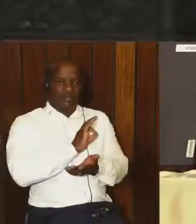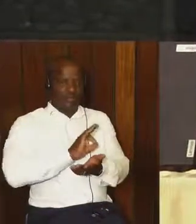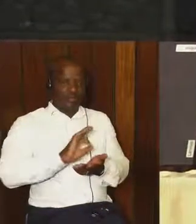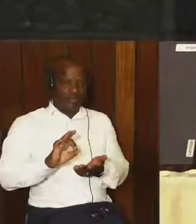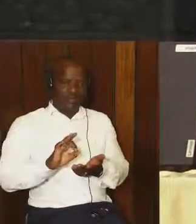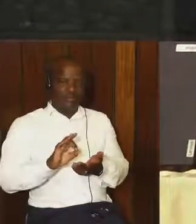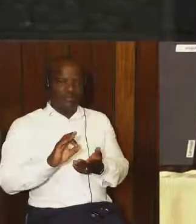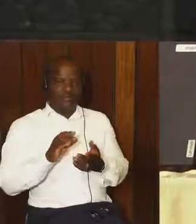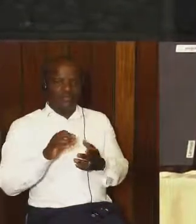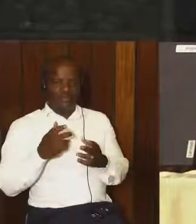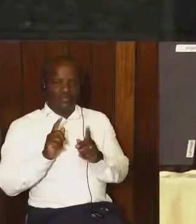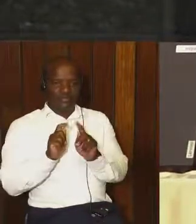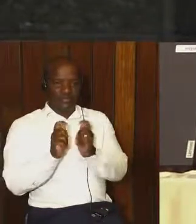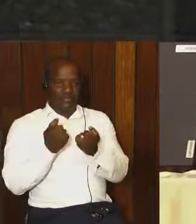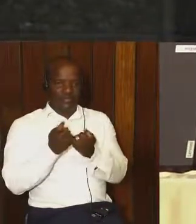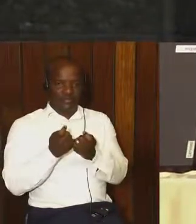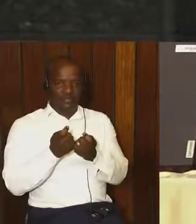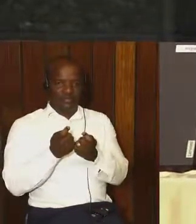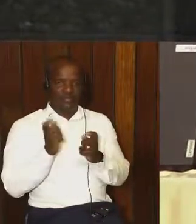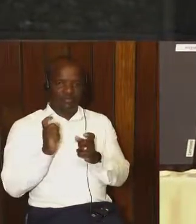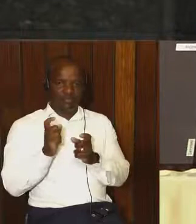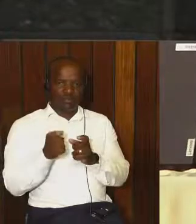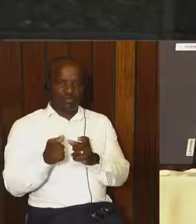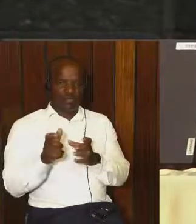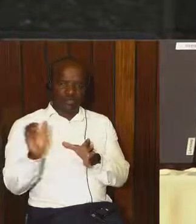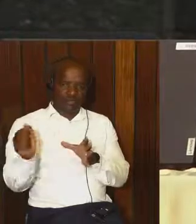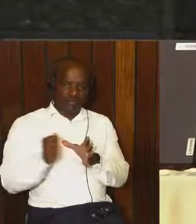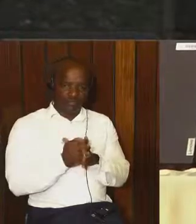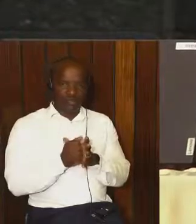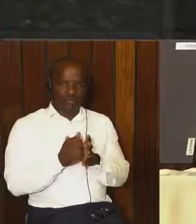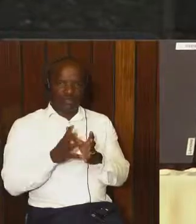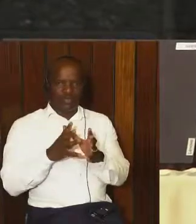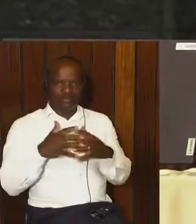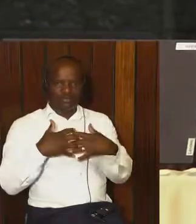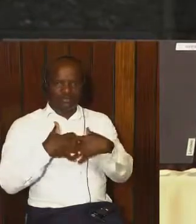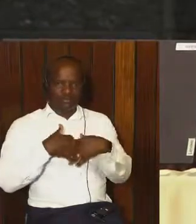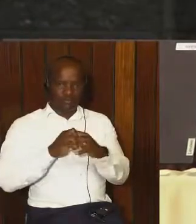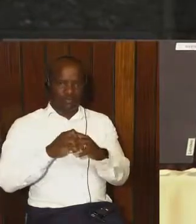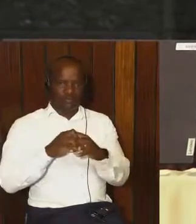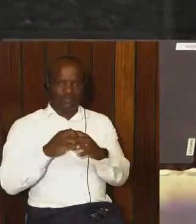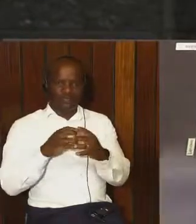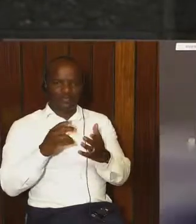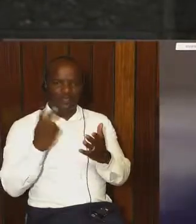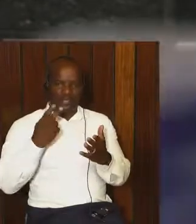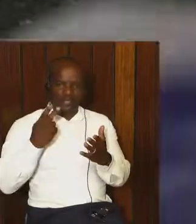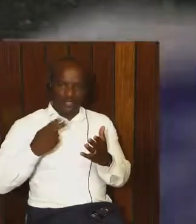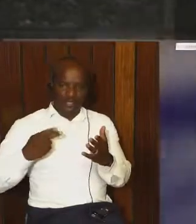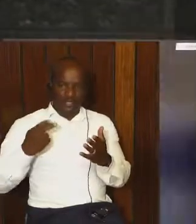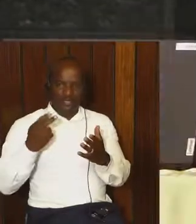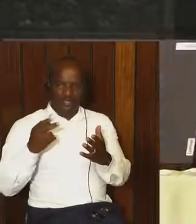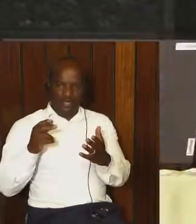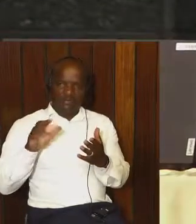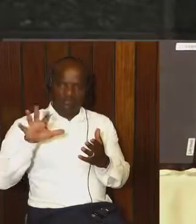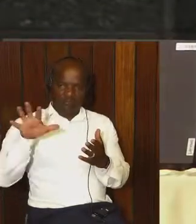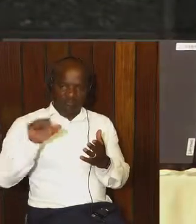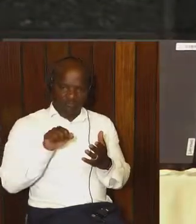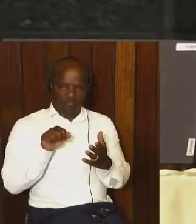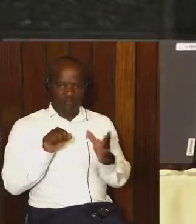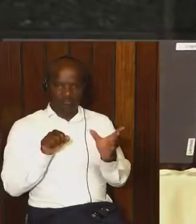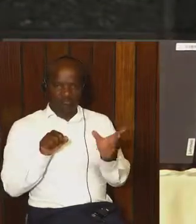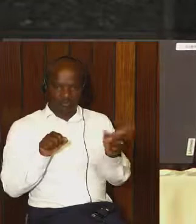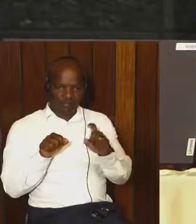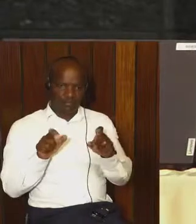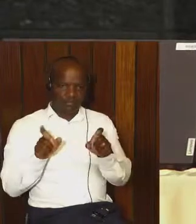project management team quicker. They did the concept in terms of the design from the architectural point of view,